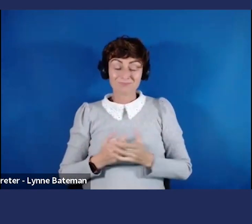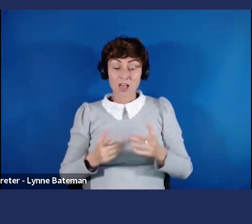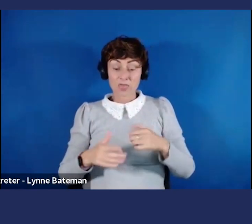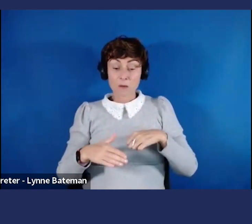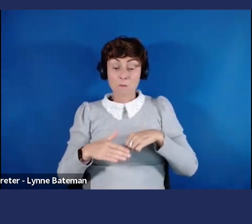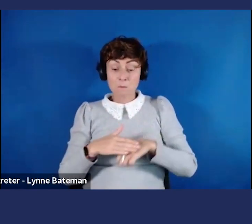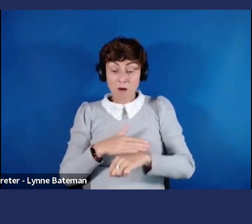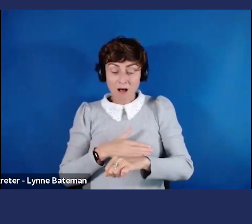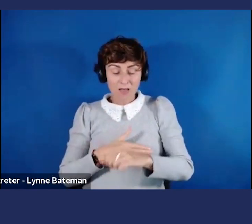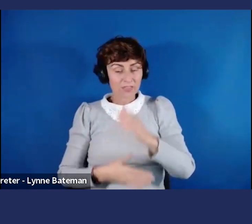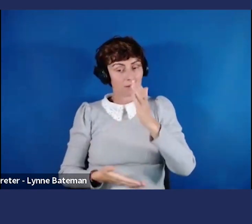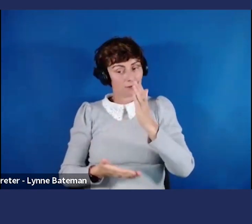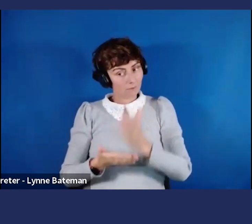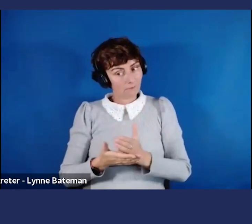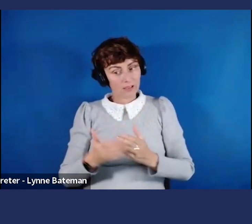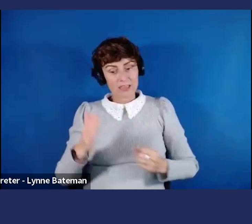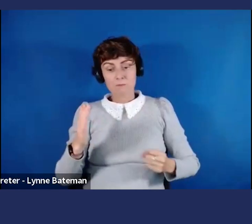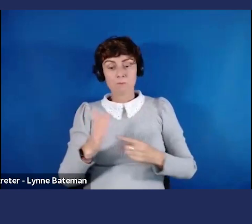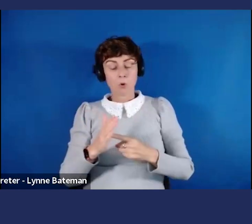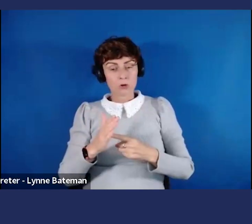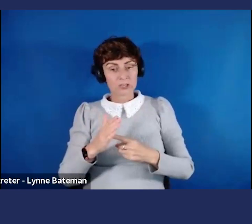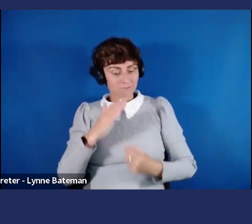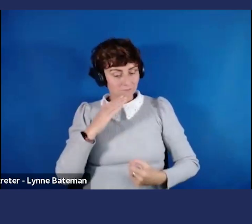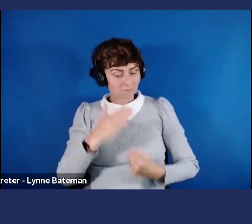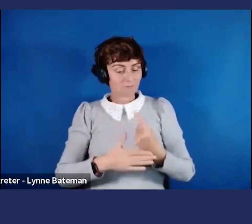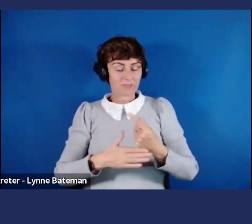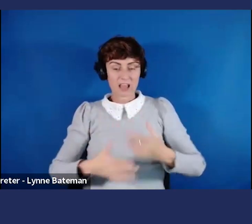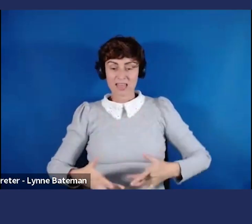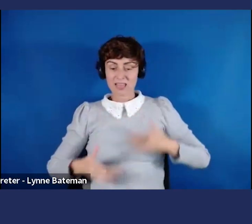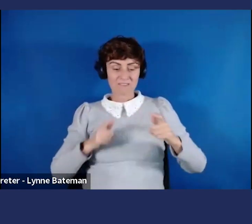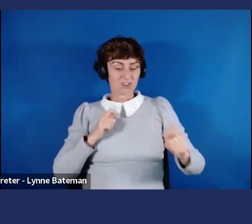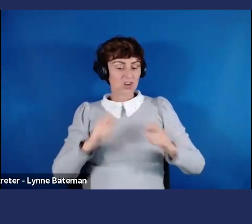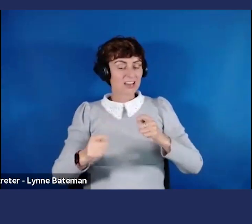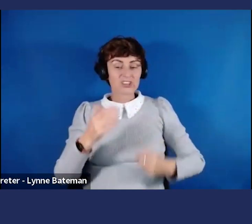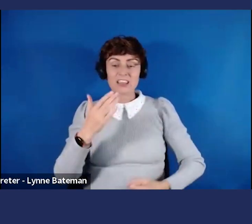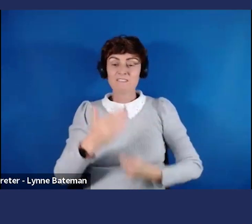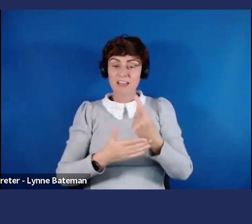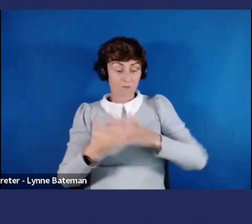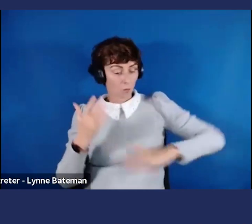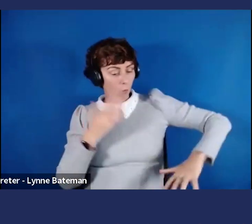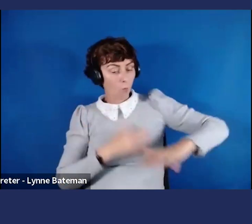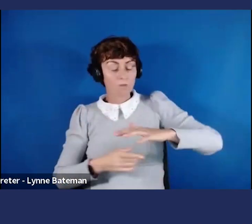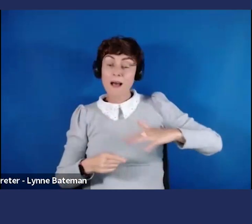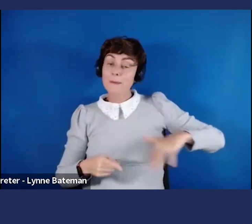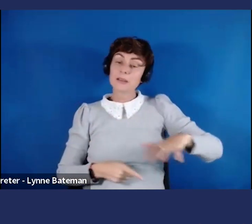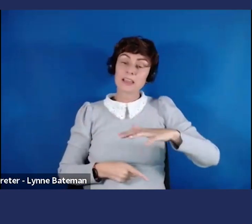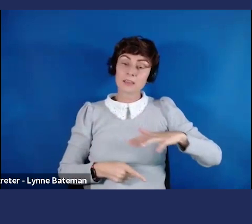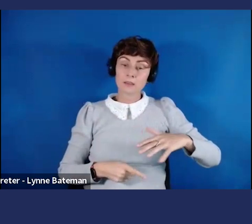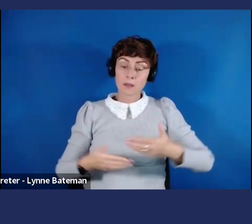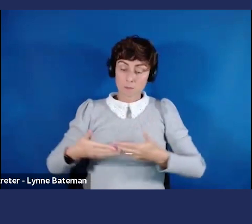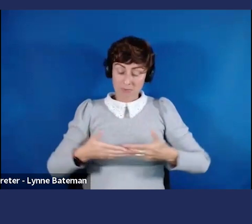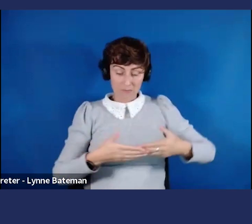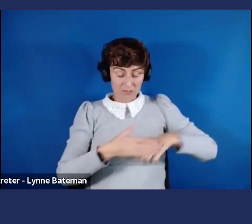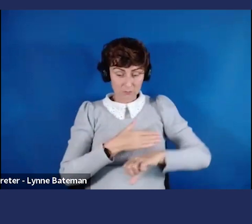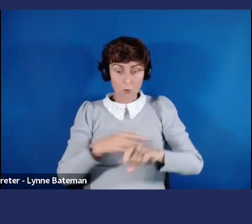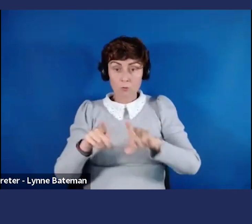a transformative and transcending life event for the whole family. The birth is where babies are born, but it's